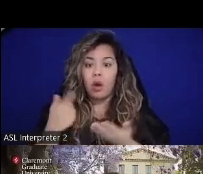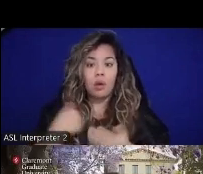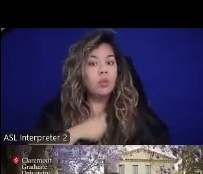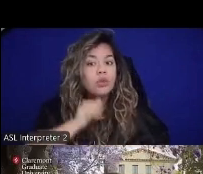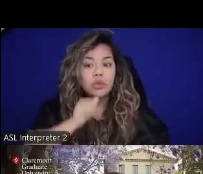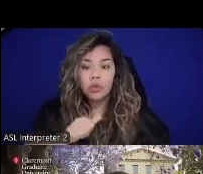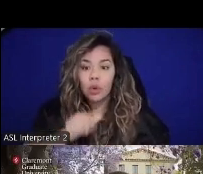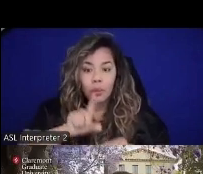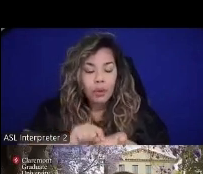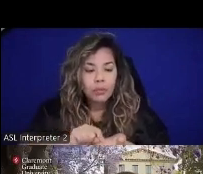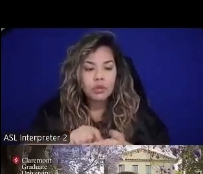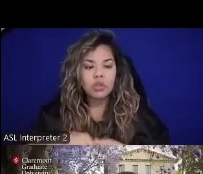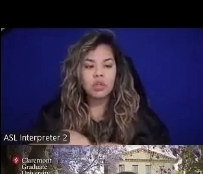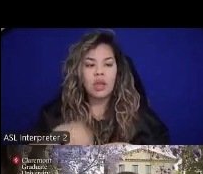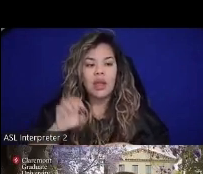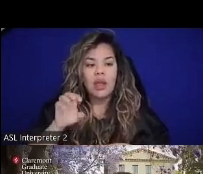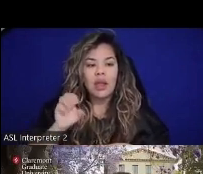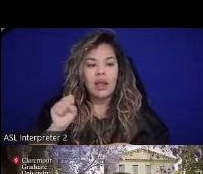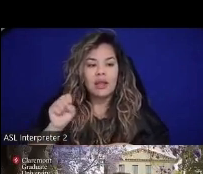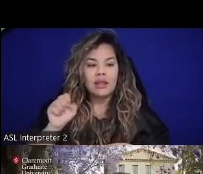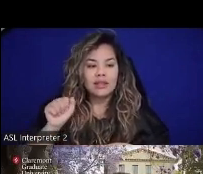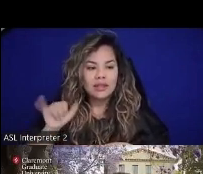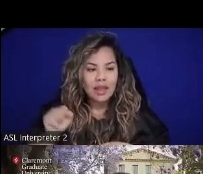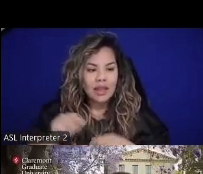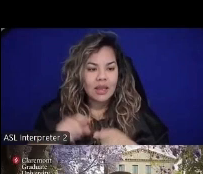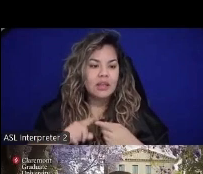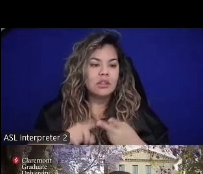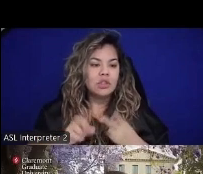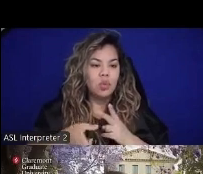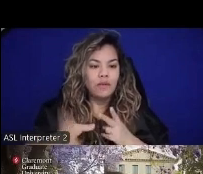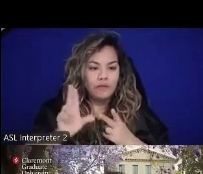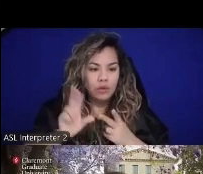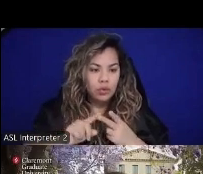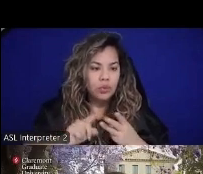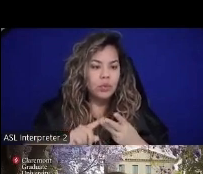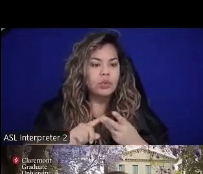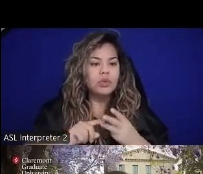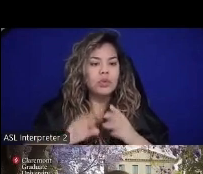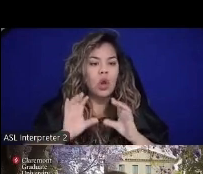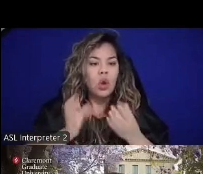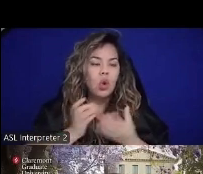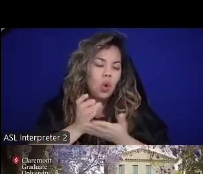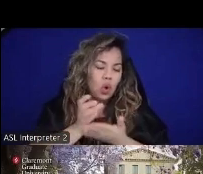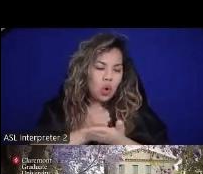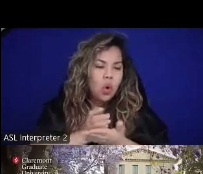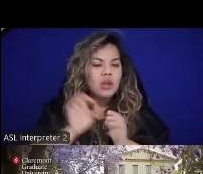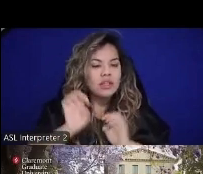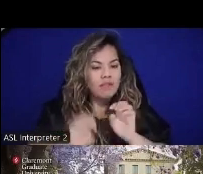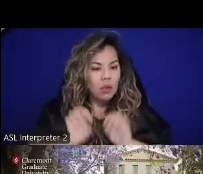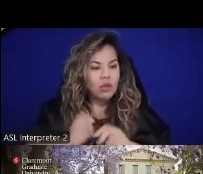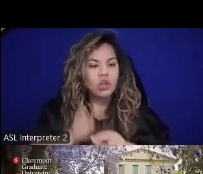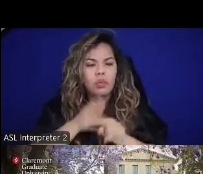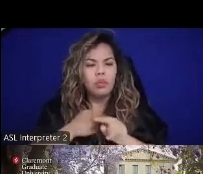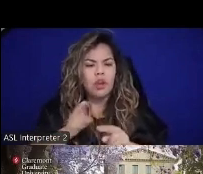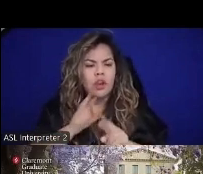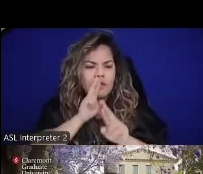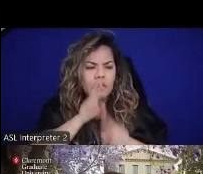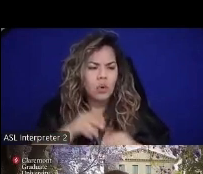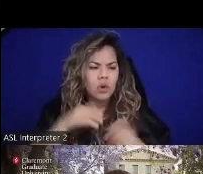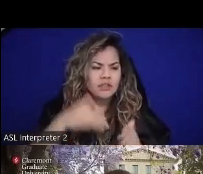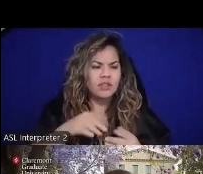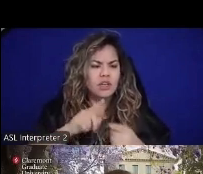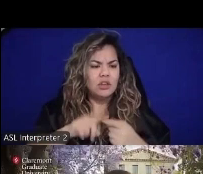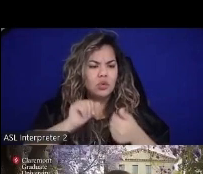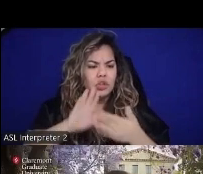We don't publish essays, reviews, course evaluations, or brief reports of studies to address a narrow question. We got a lot